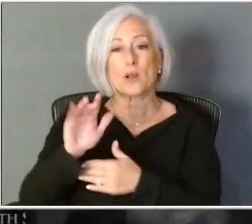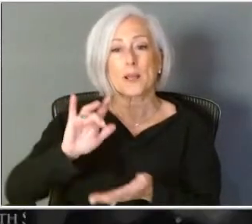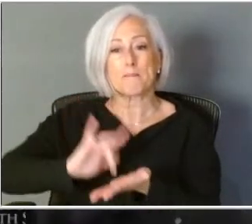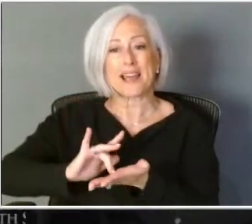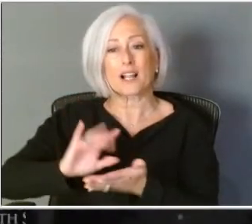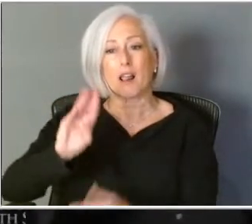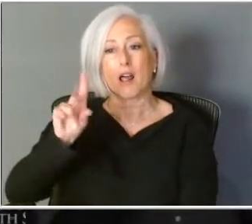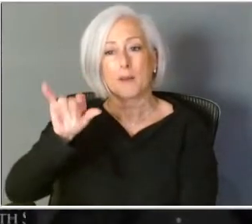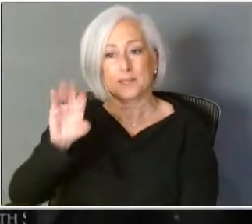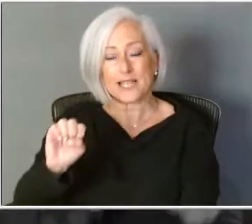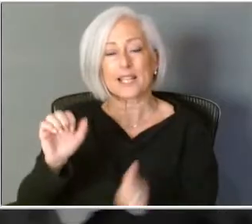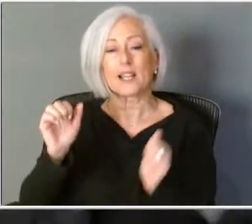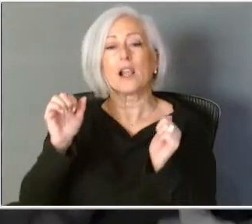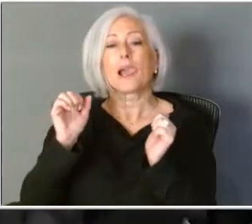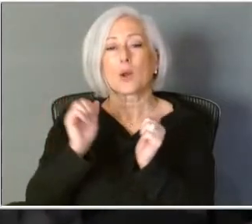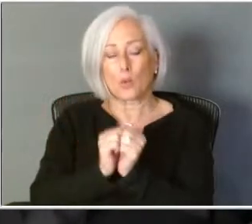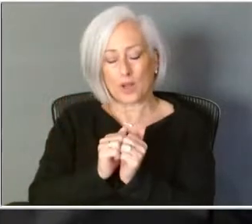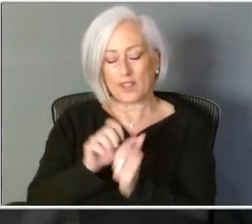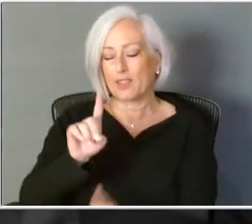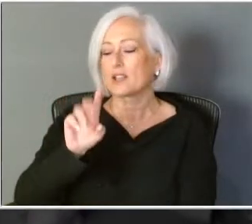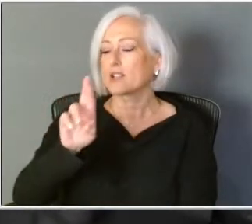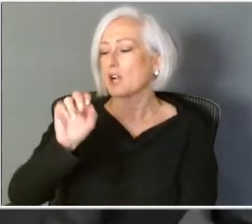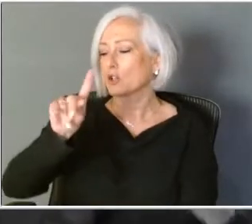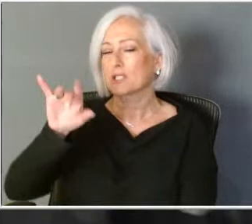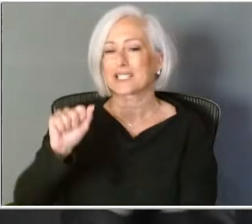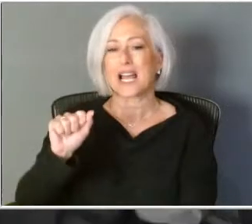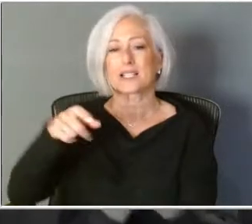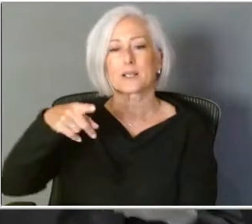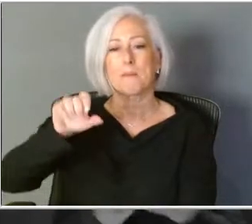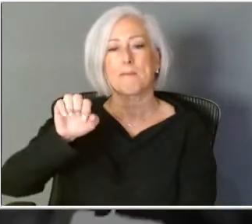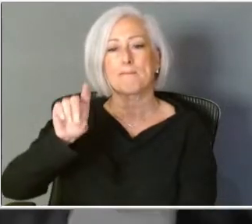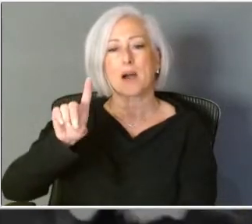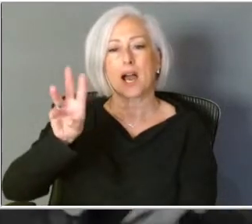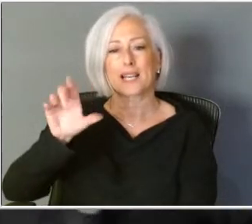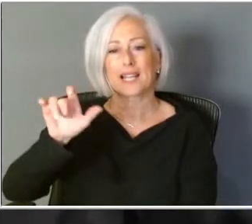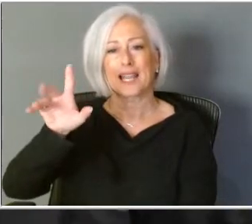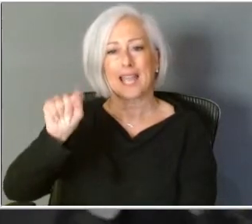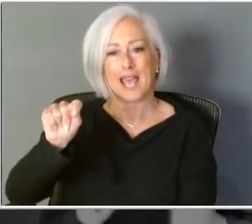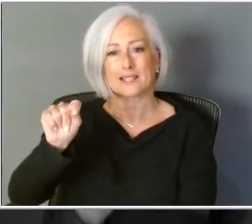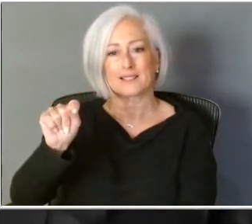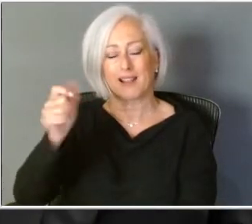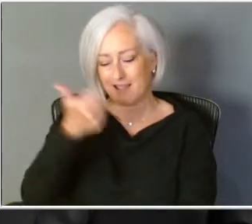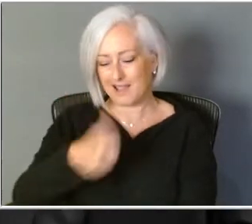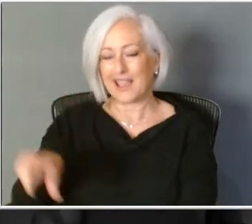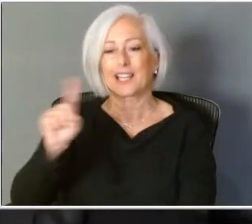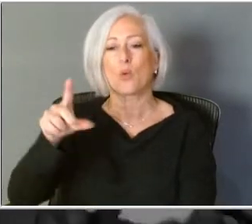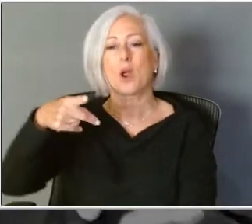Mics with Dr. Stites podcast. Now everywhere podcasts are available.